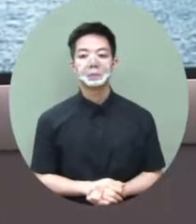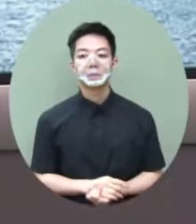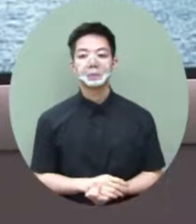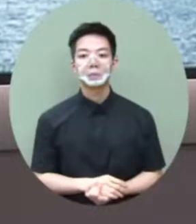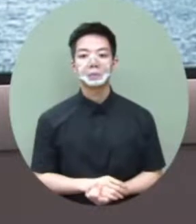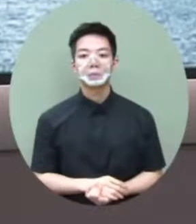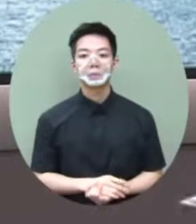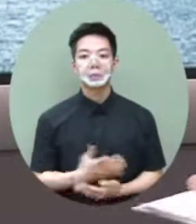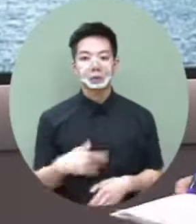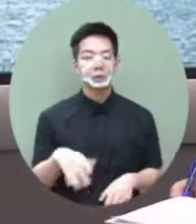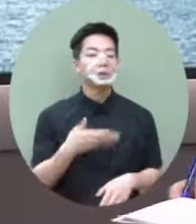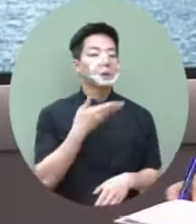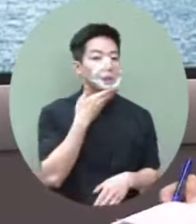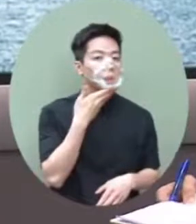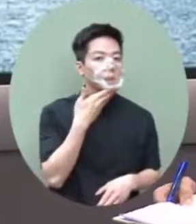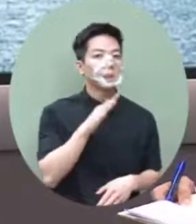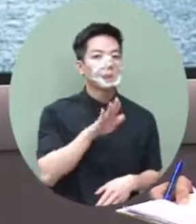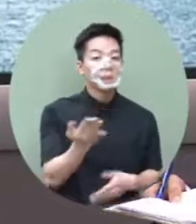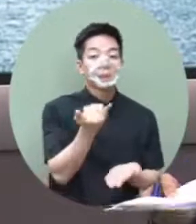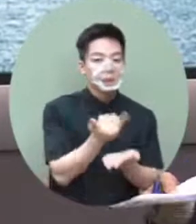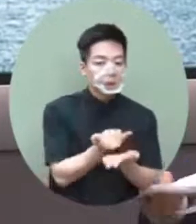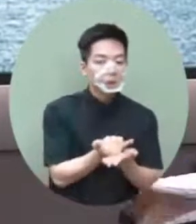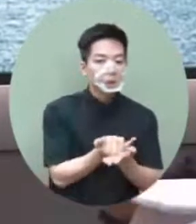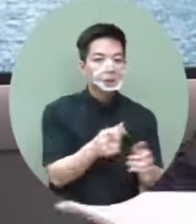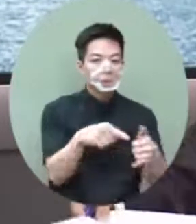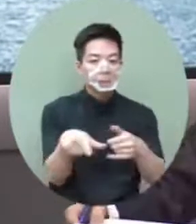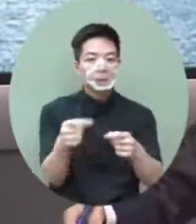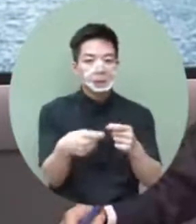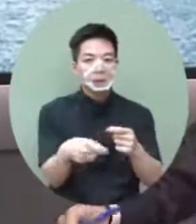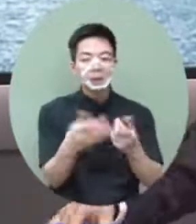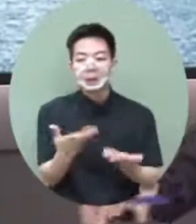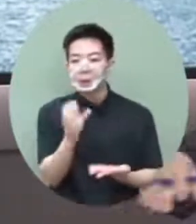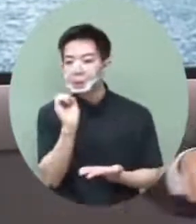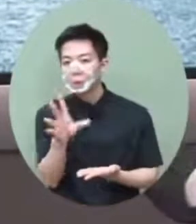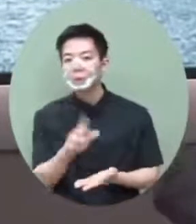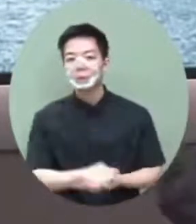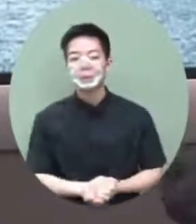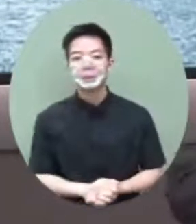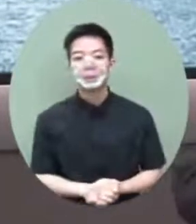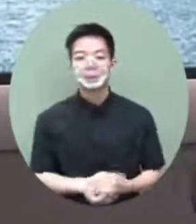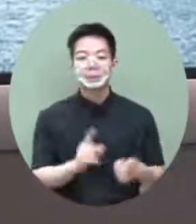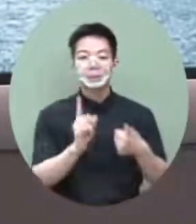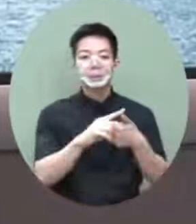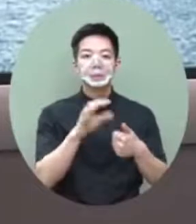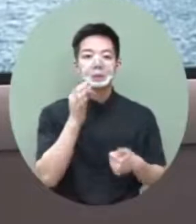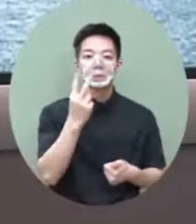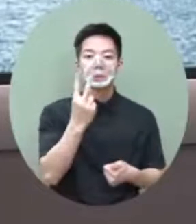Now, I'd like to highlight some of the cases involving younger patients.